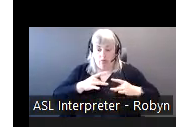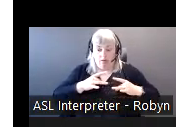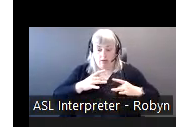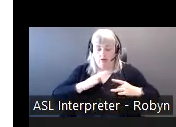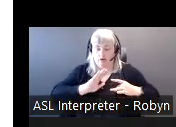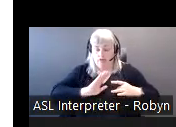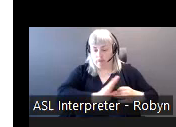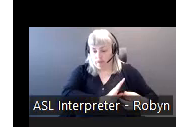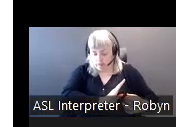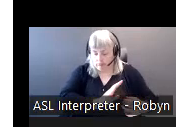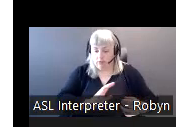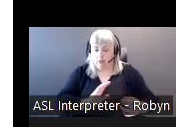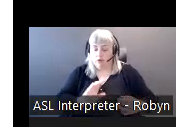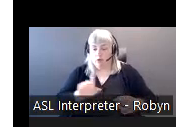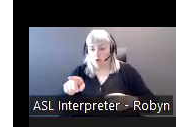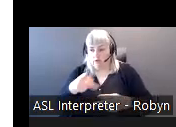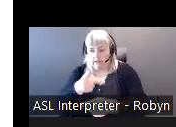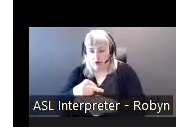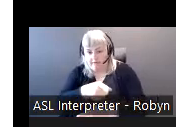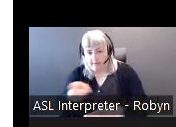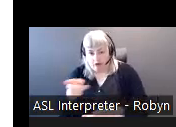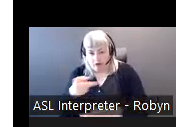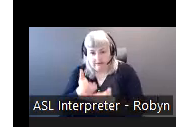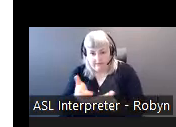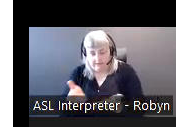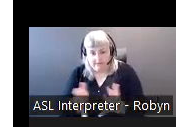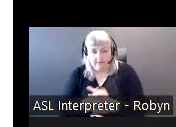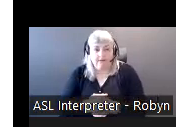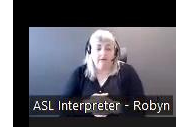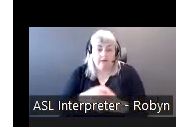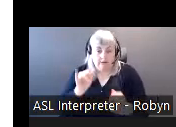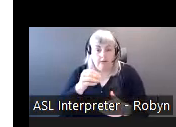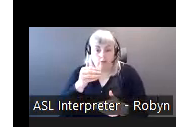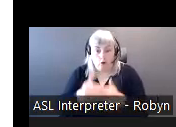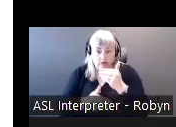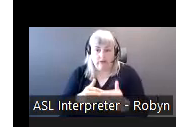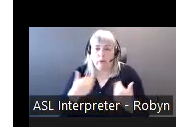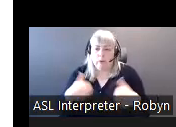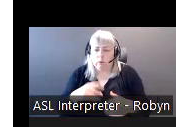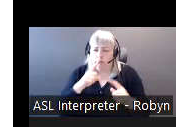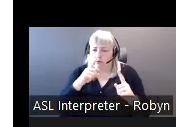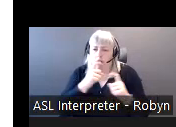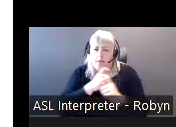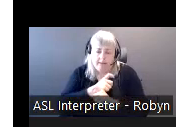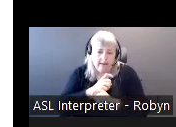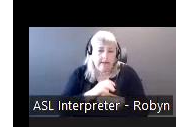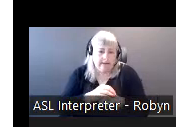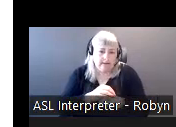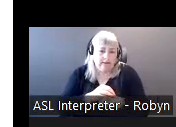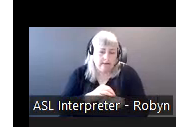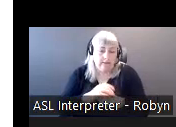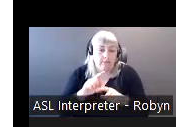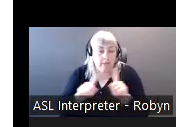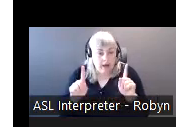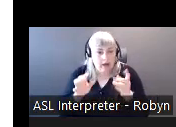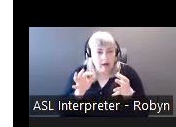This is a really complicated process, but it's deeply important.